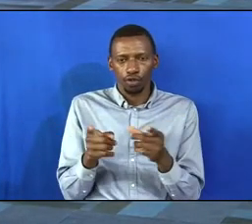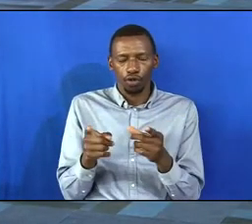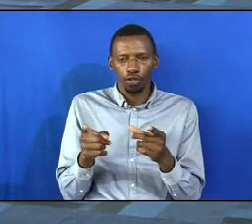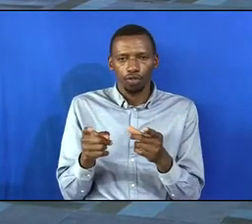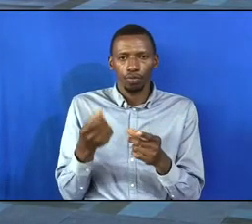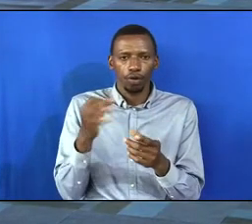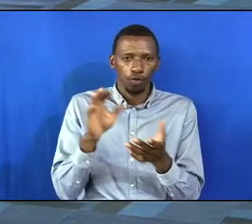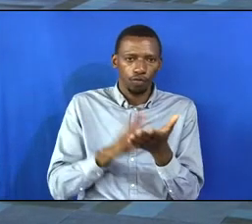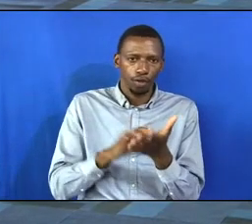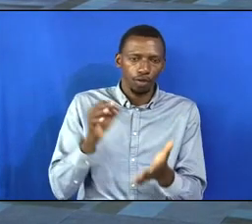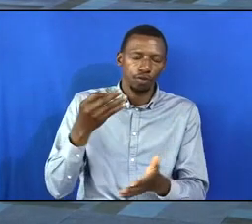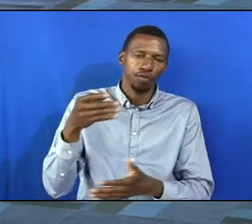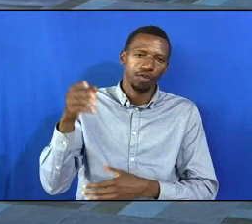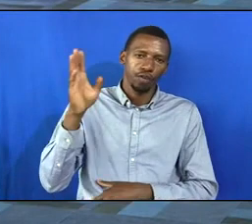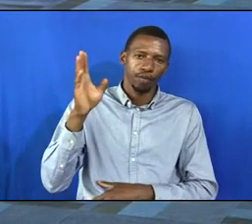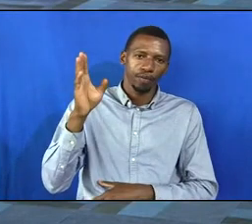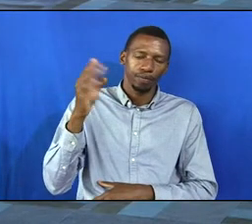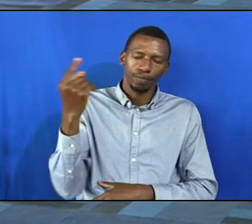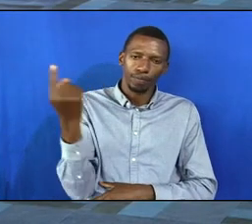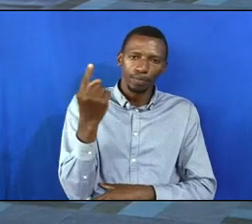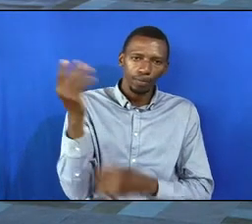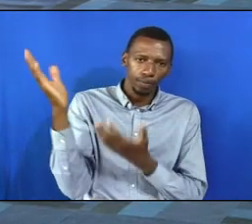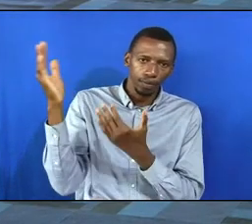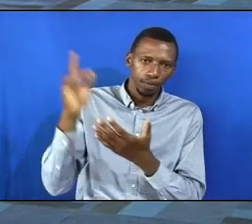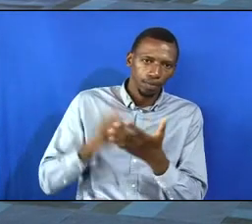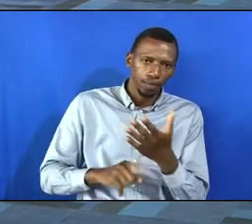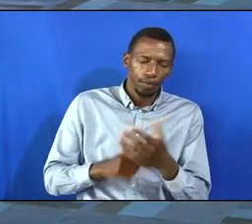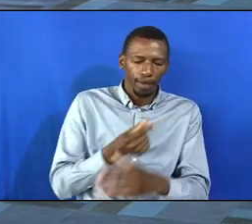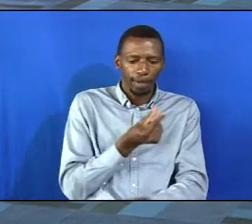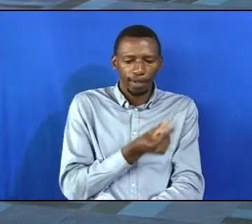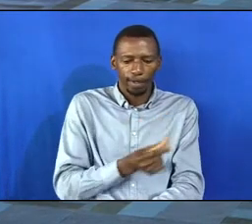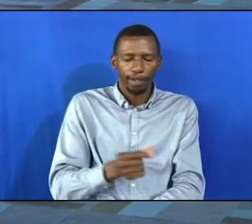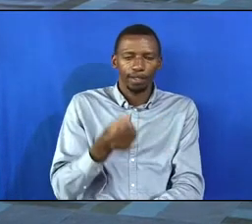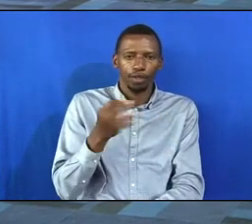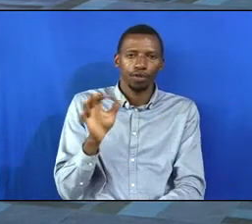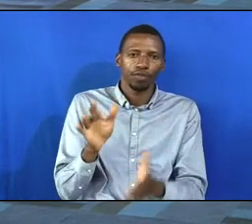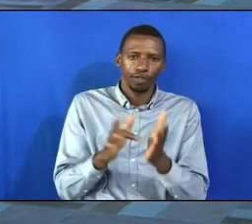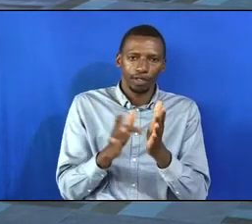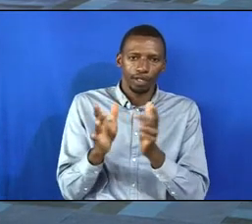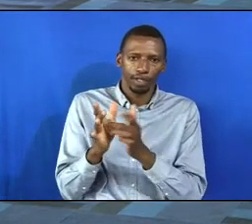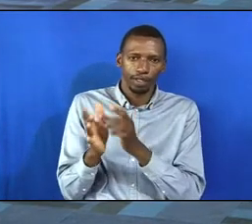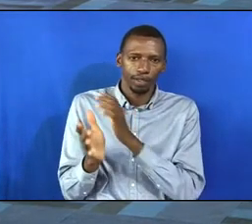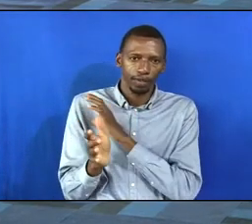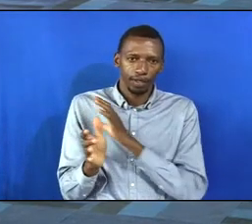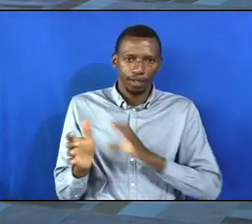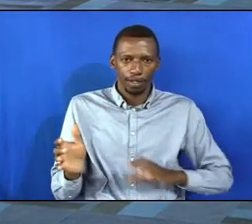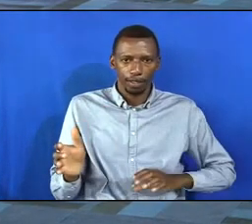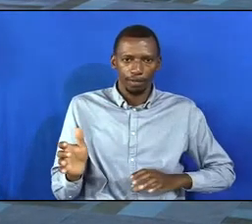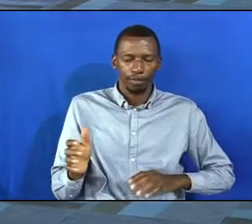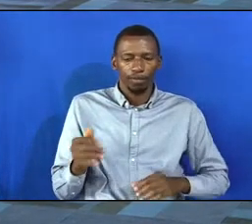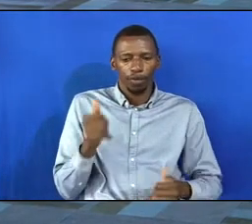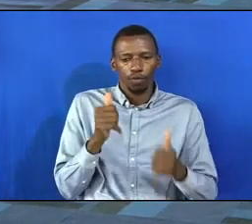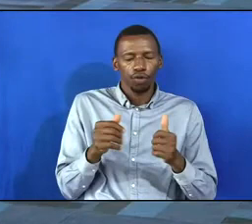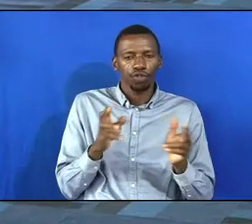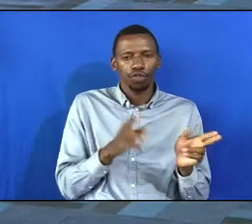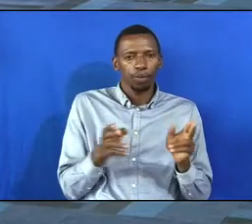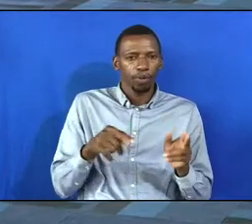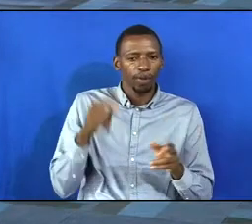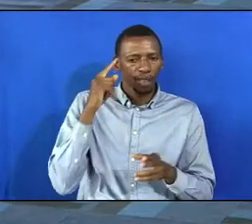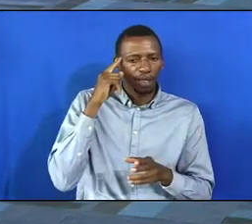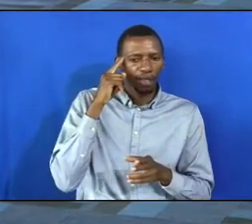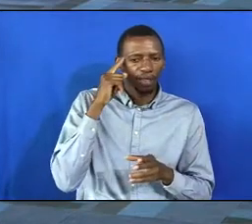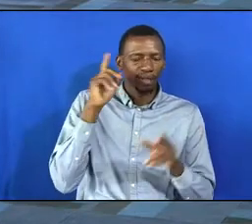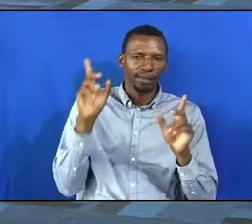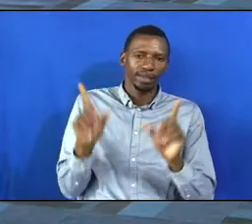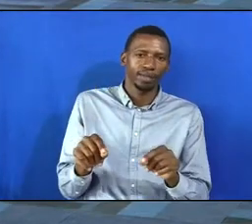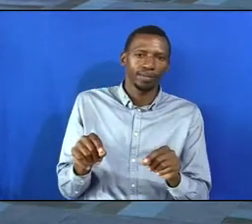only hope is the grace of Jesus Christ. And this grace of Jesus Christ, ordinarily, we take it for granted, but